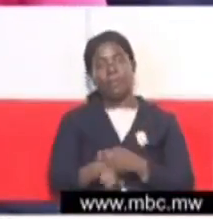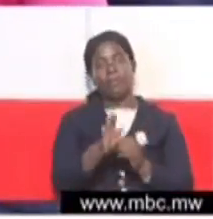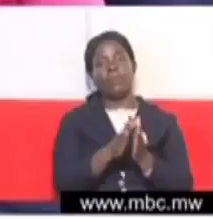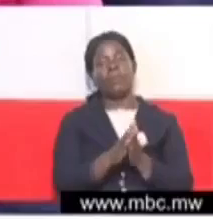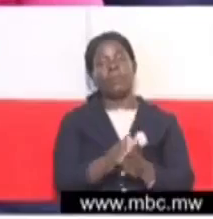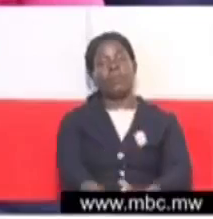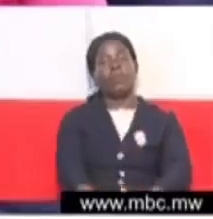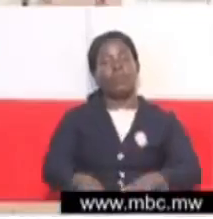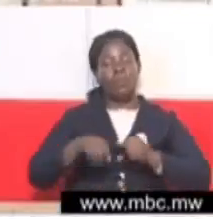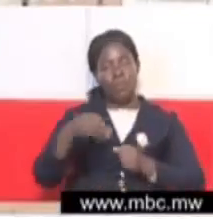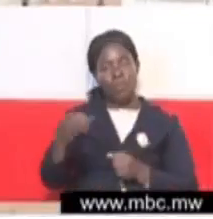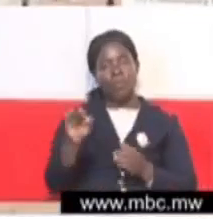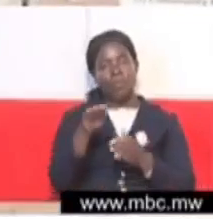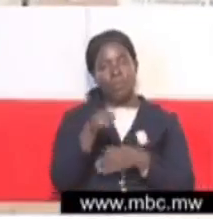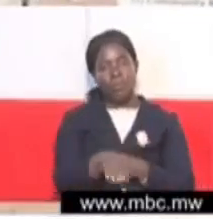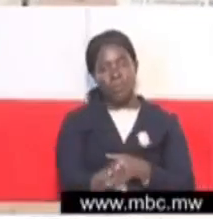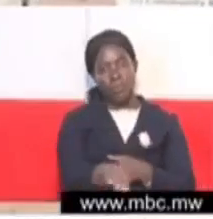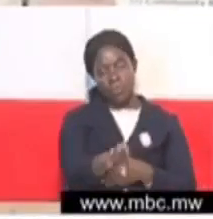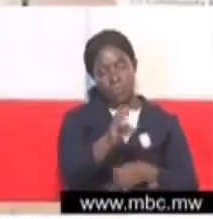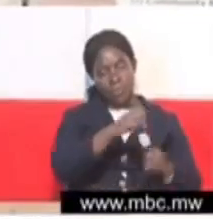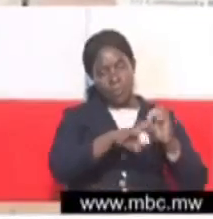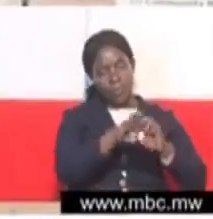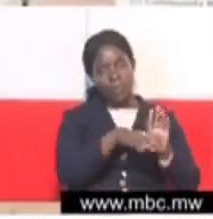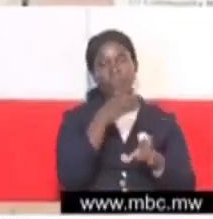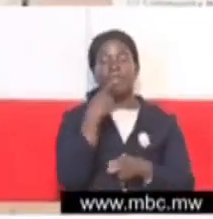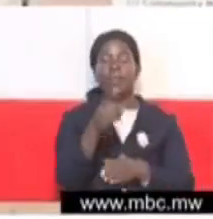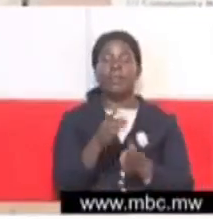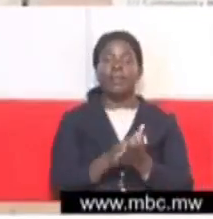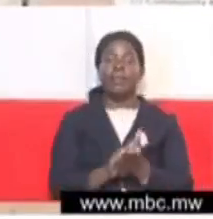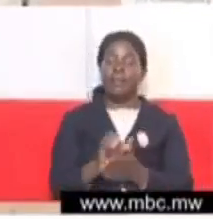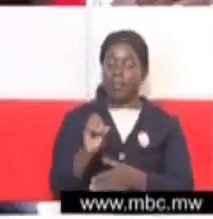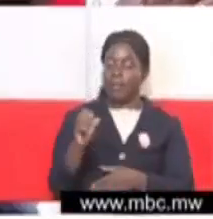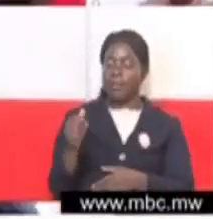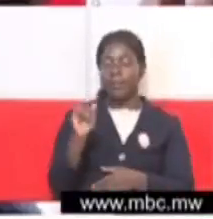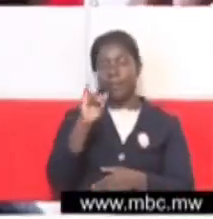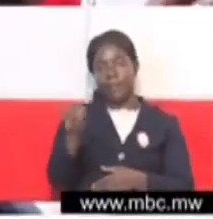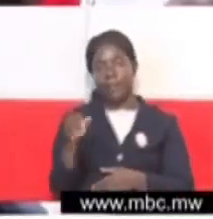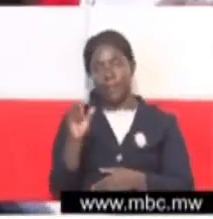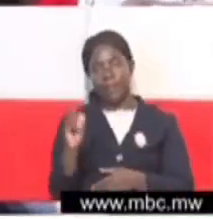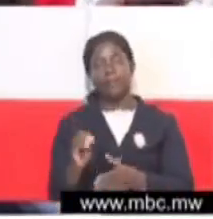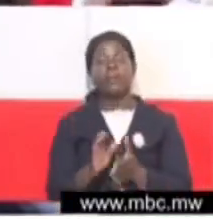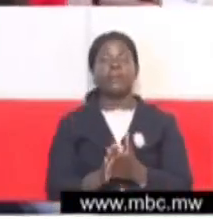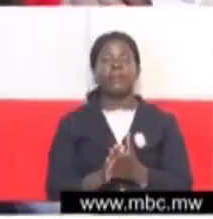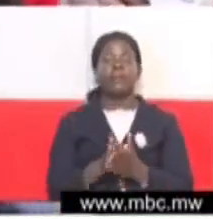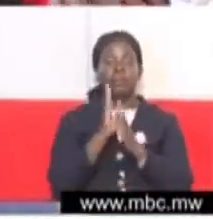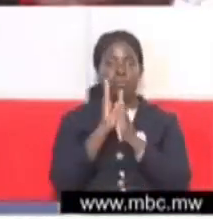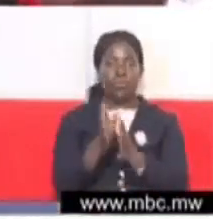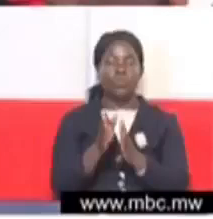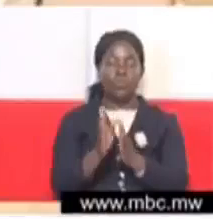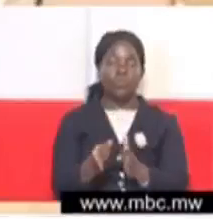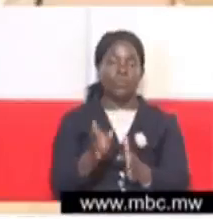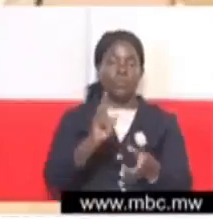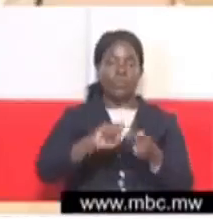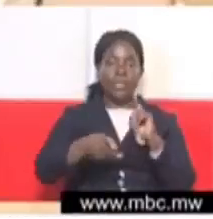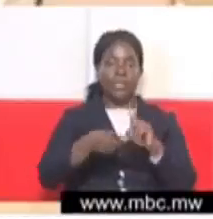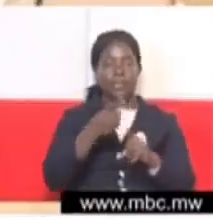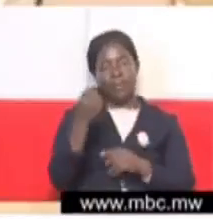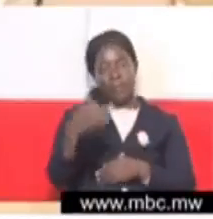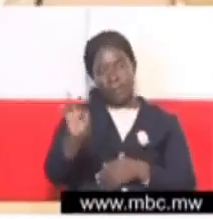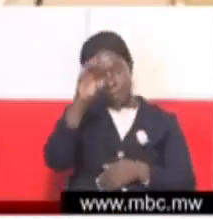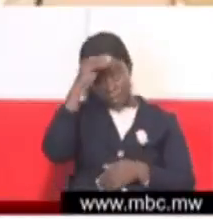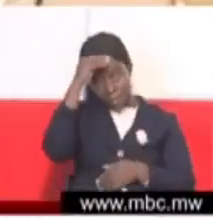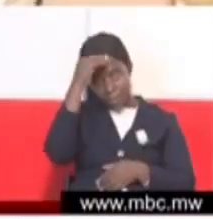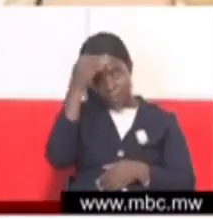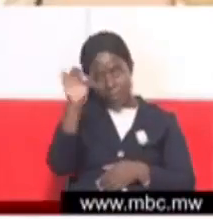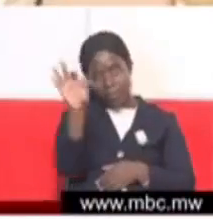from Mzuzu City, Boston Ngoma, said St. John of God is a true partner in the promotion of education for all. This is one of the